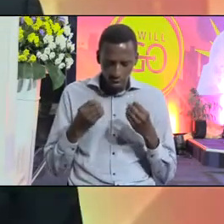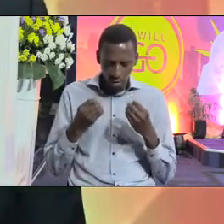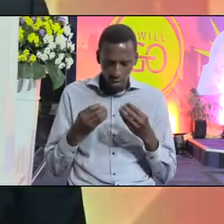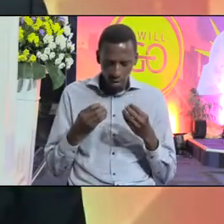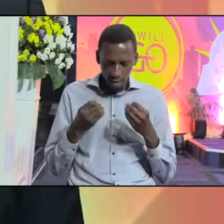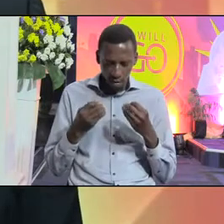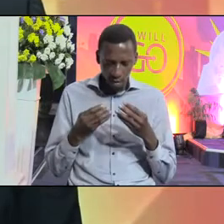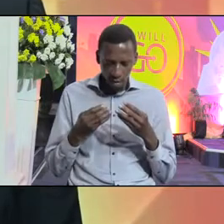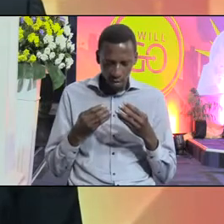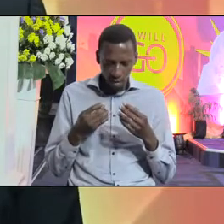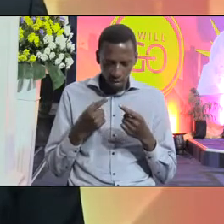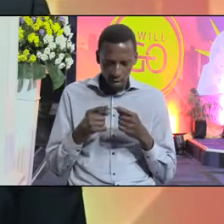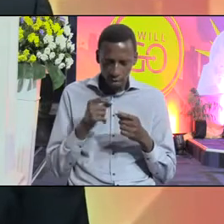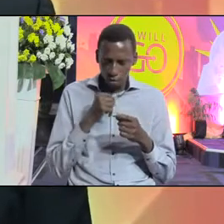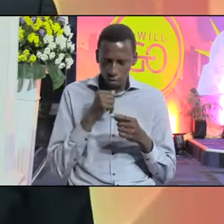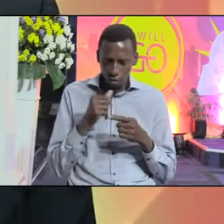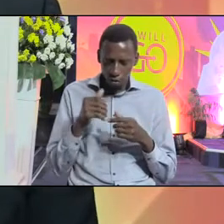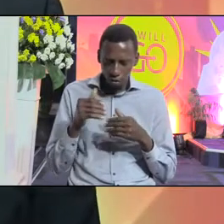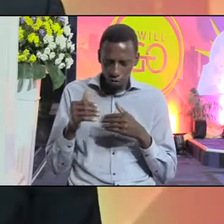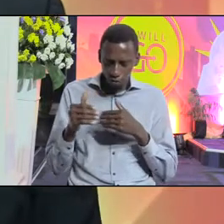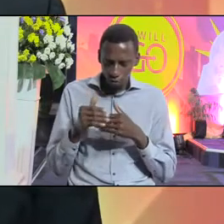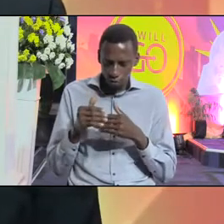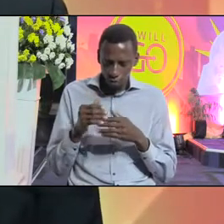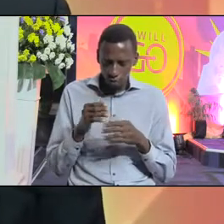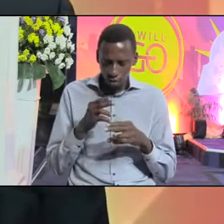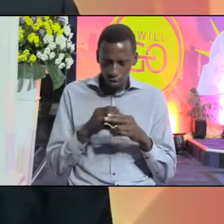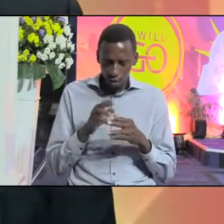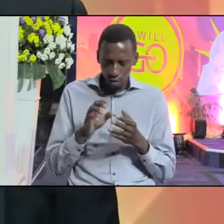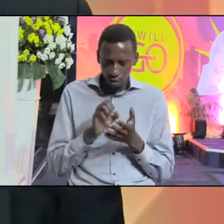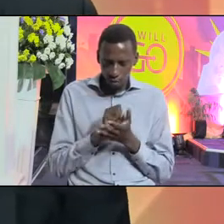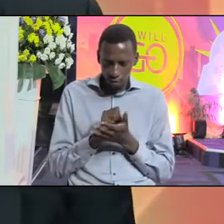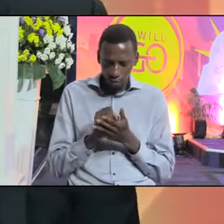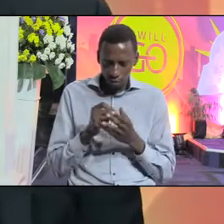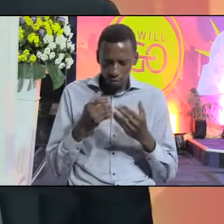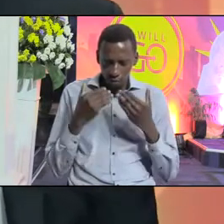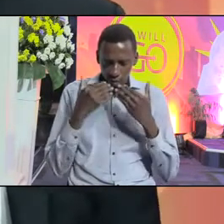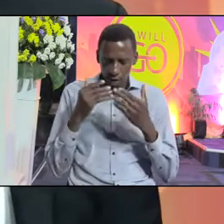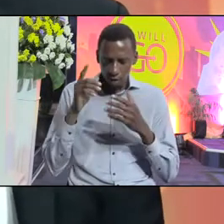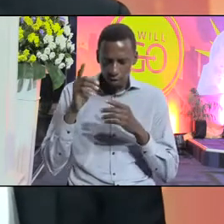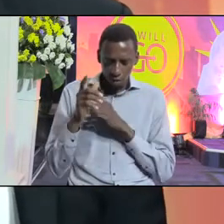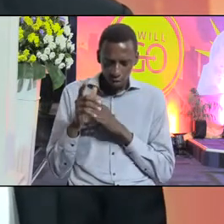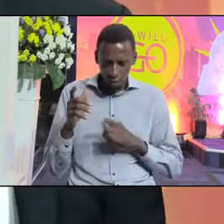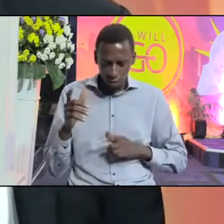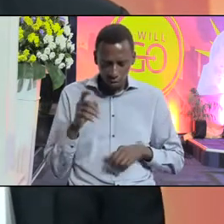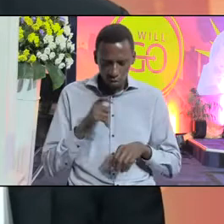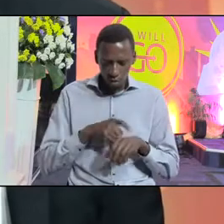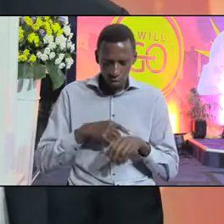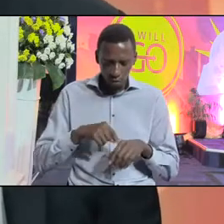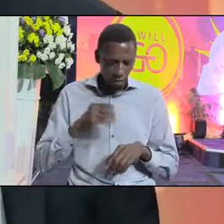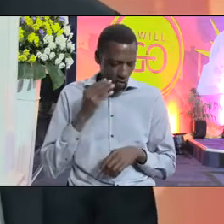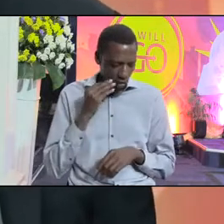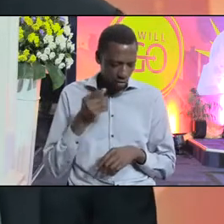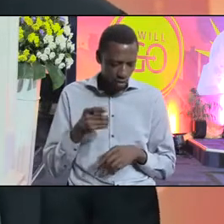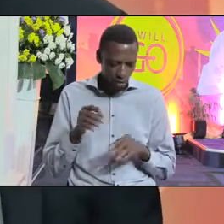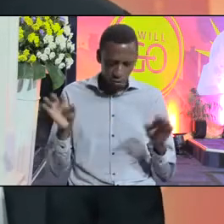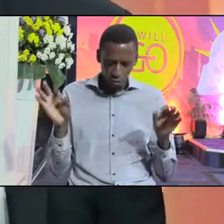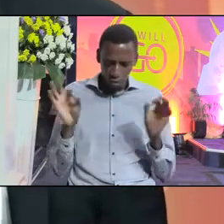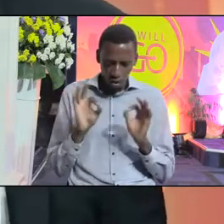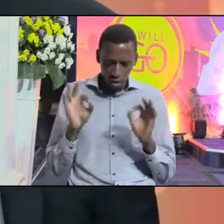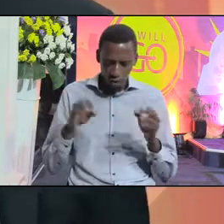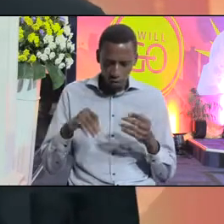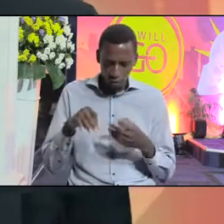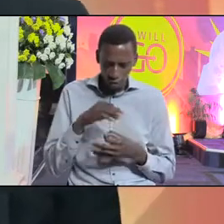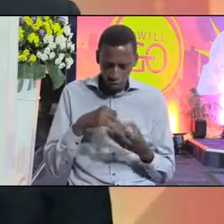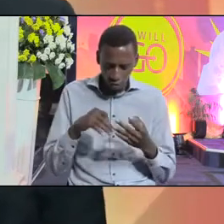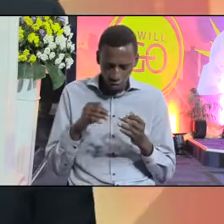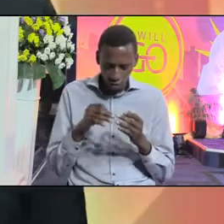to being called saints. And we thank you, Lord, as we experience this wonderful fellowship.